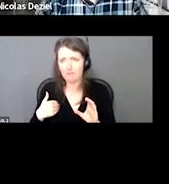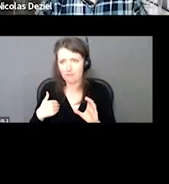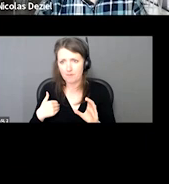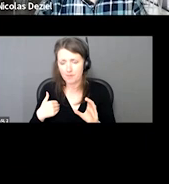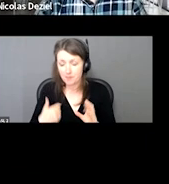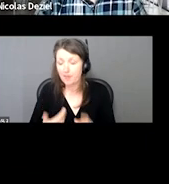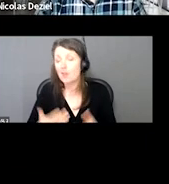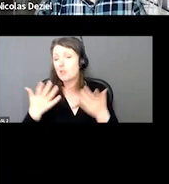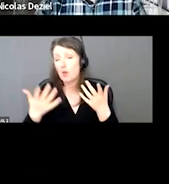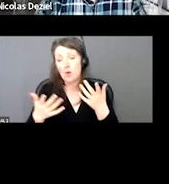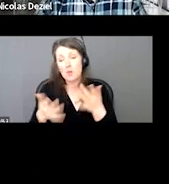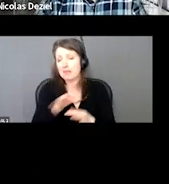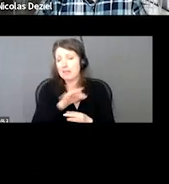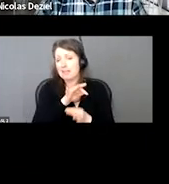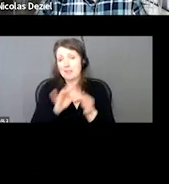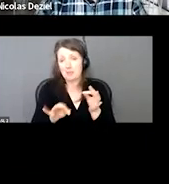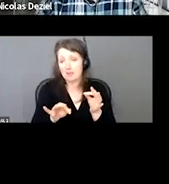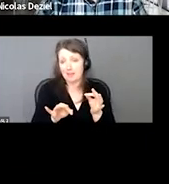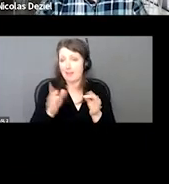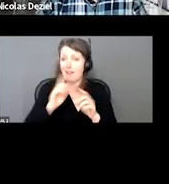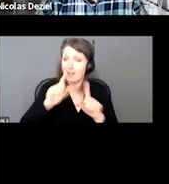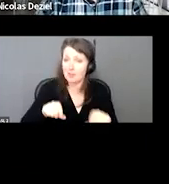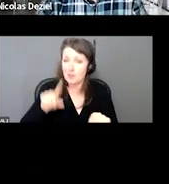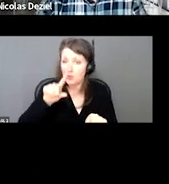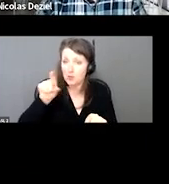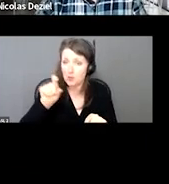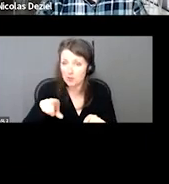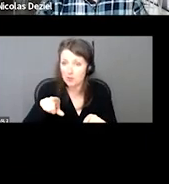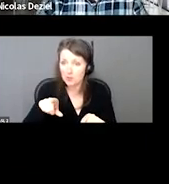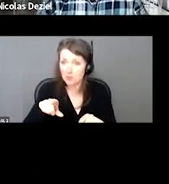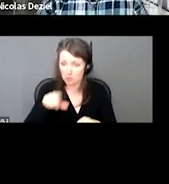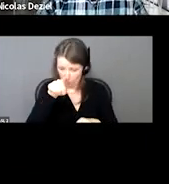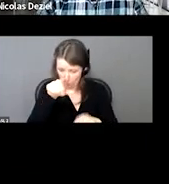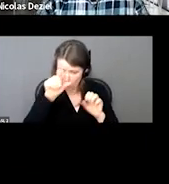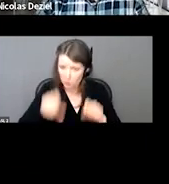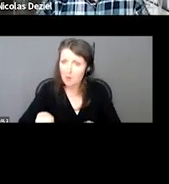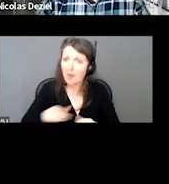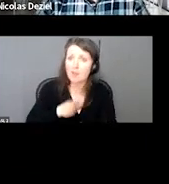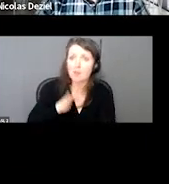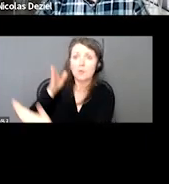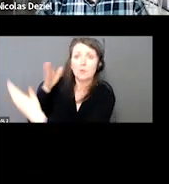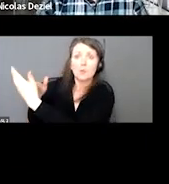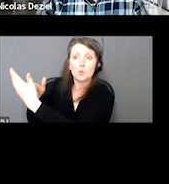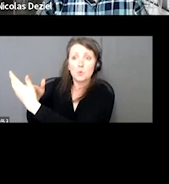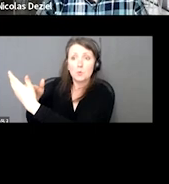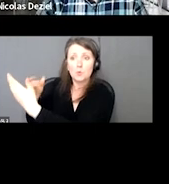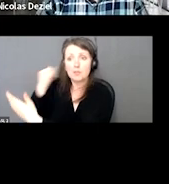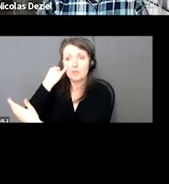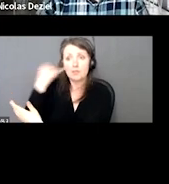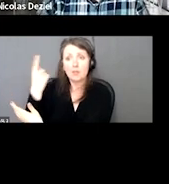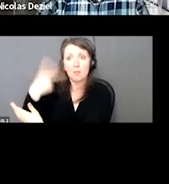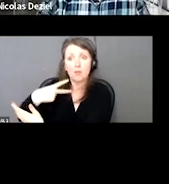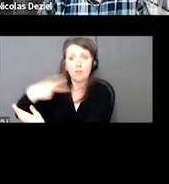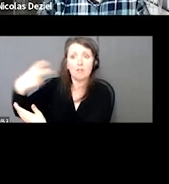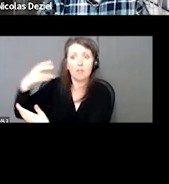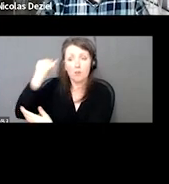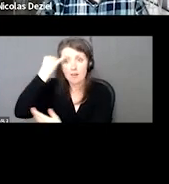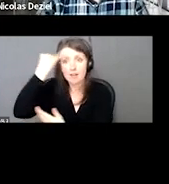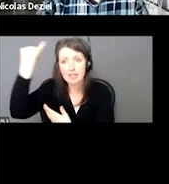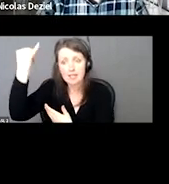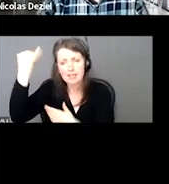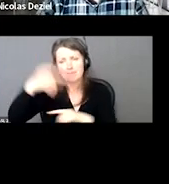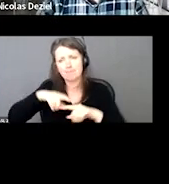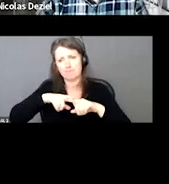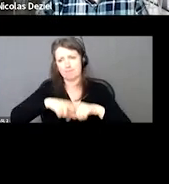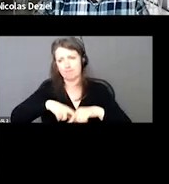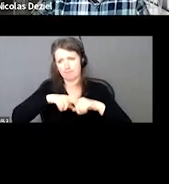trying to provide, do you still have grounds to sue for infringement? It depends because copyright provides initial protection,